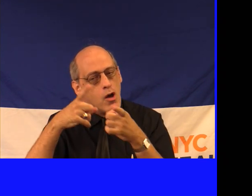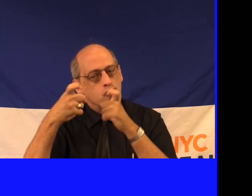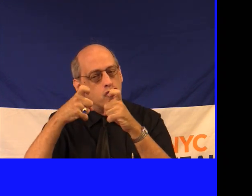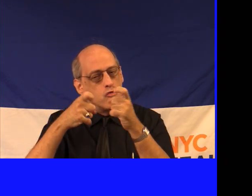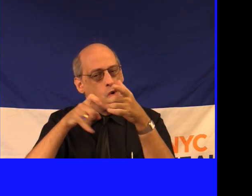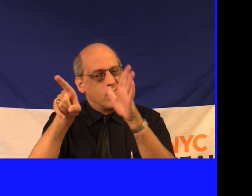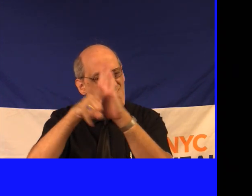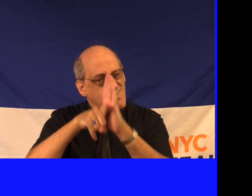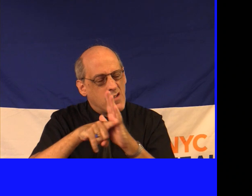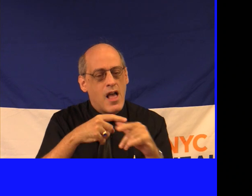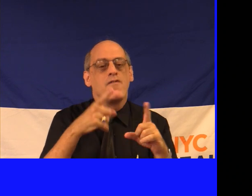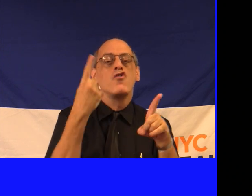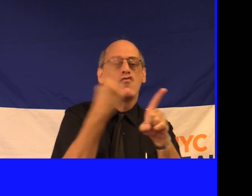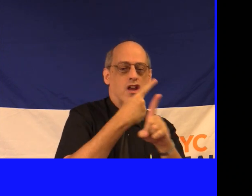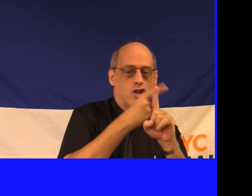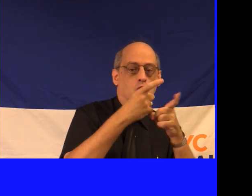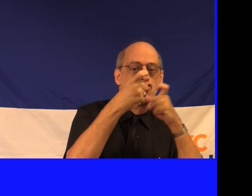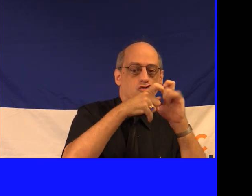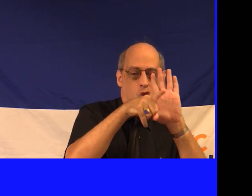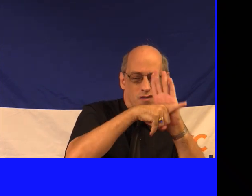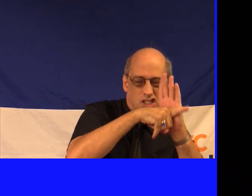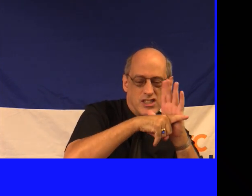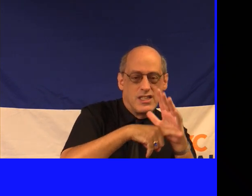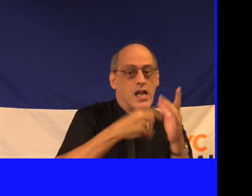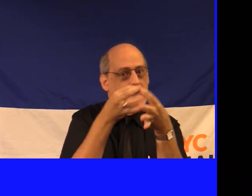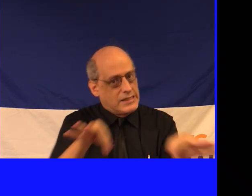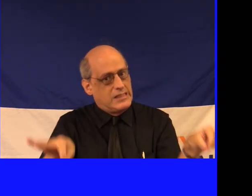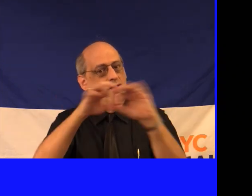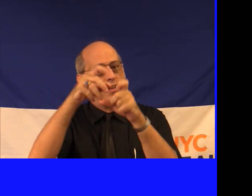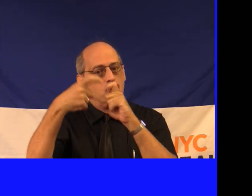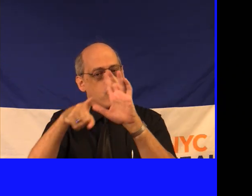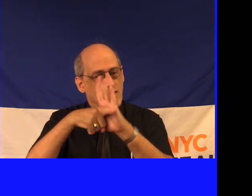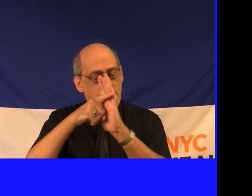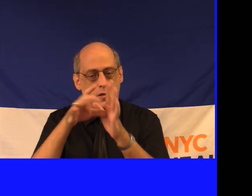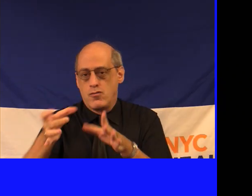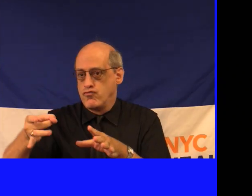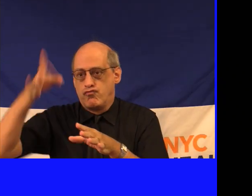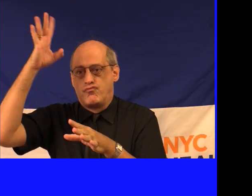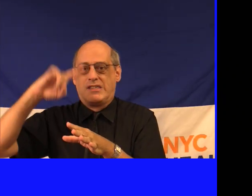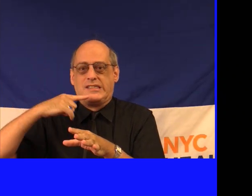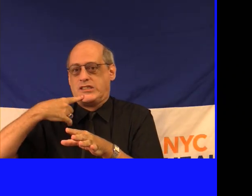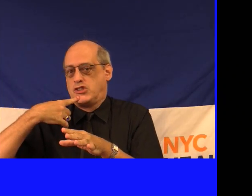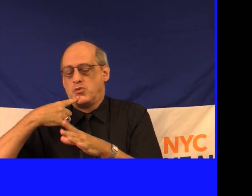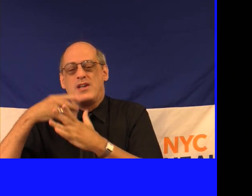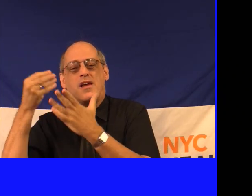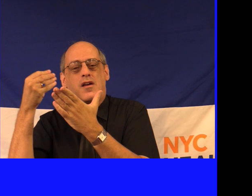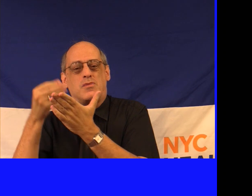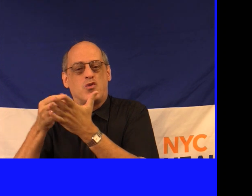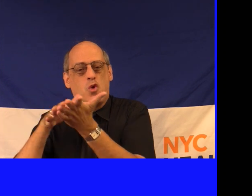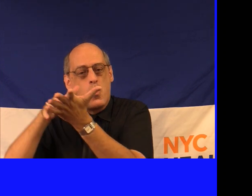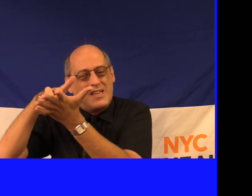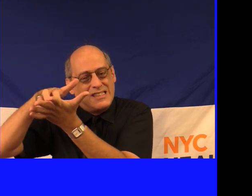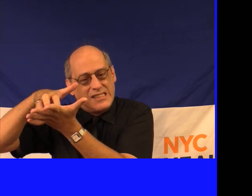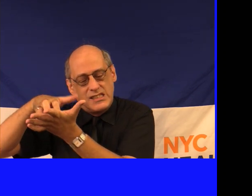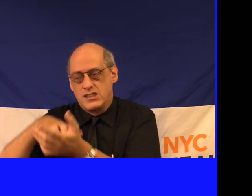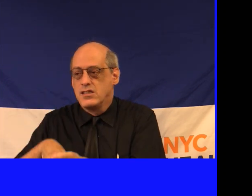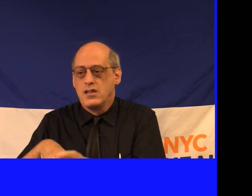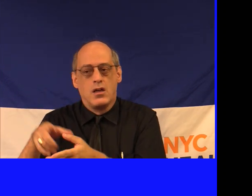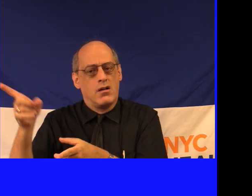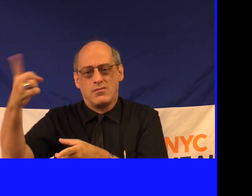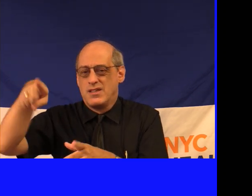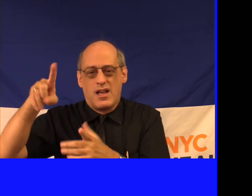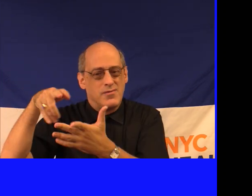There's a regular control deficiency, a significant deficiency, and the most severe is the material weakness. The organization does not have any